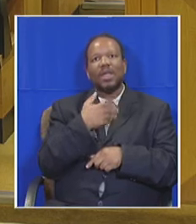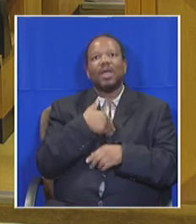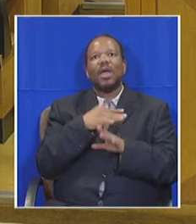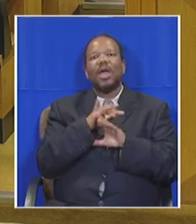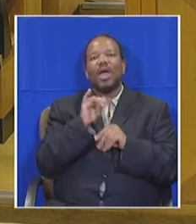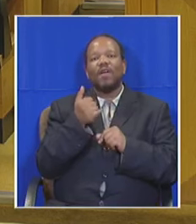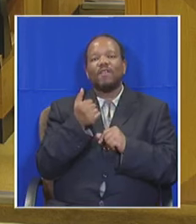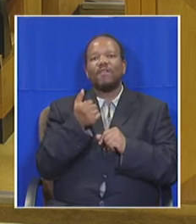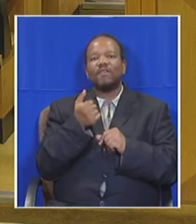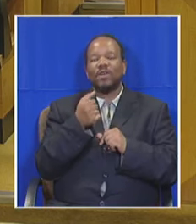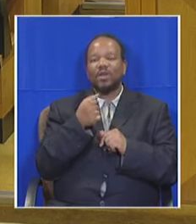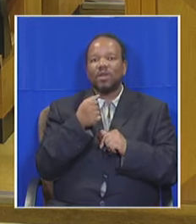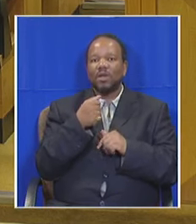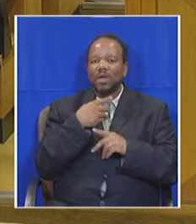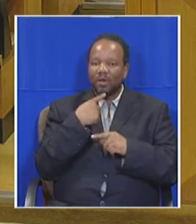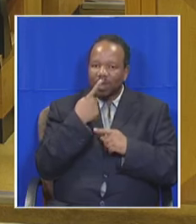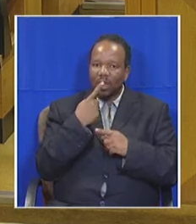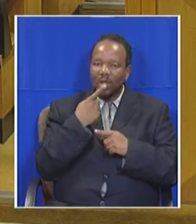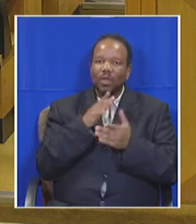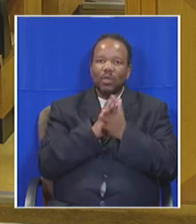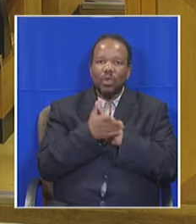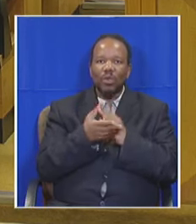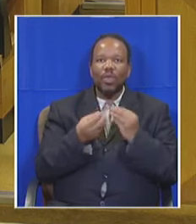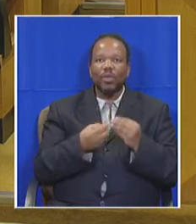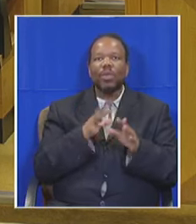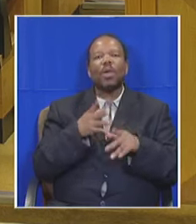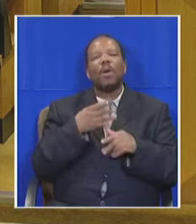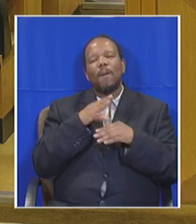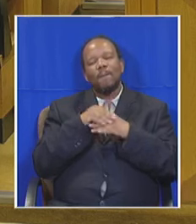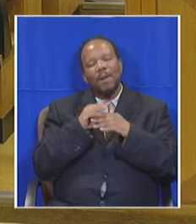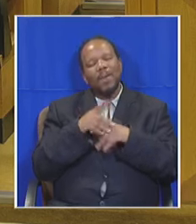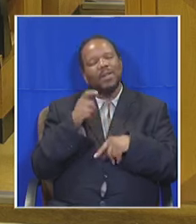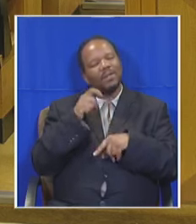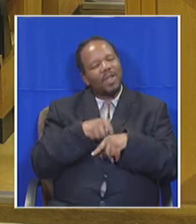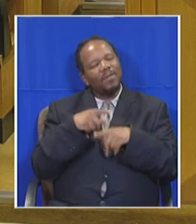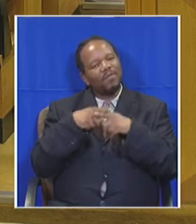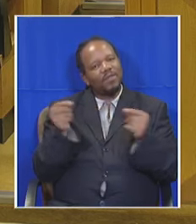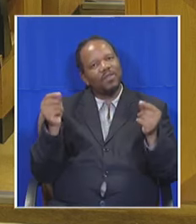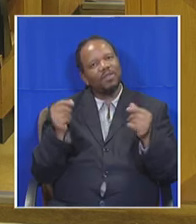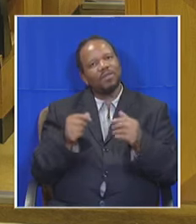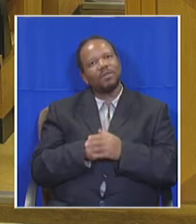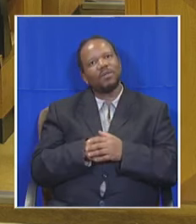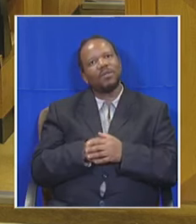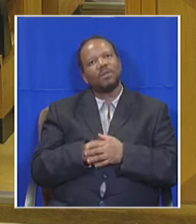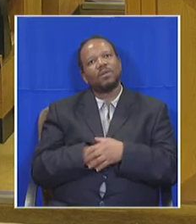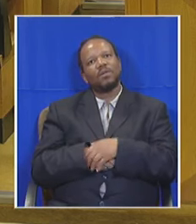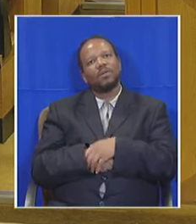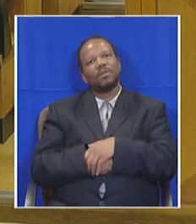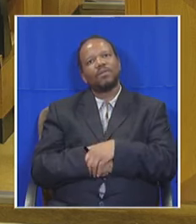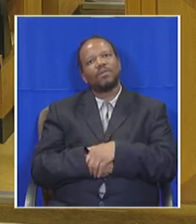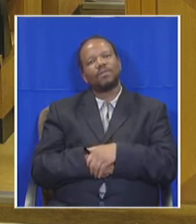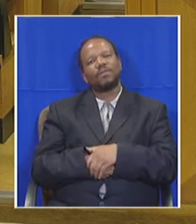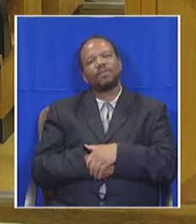failed the youth, and I gave you a red card before. Honorable member, giving you your a red time card has again. Expired. Pack your bags and go, you have failed the